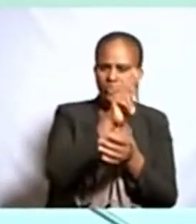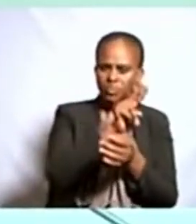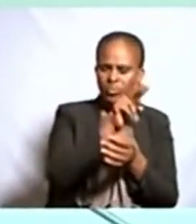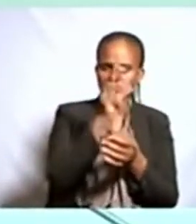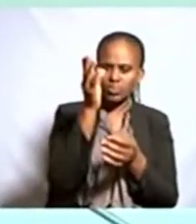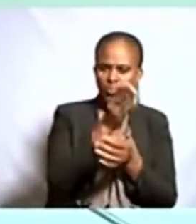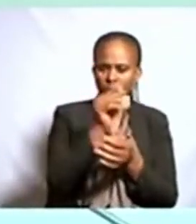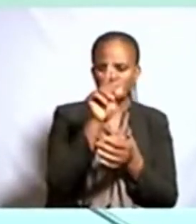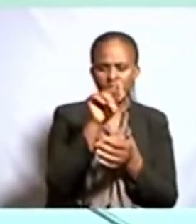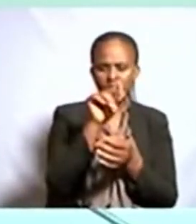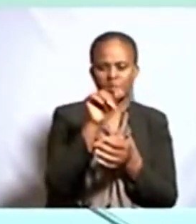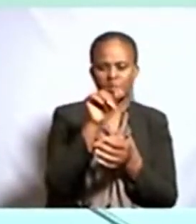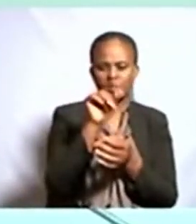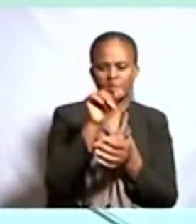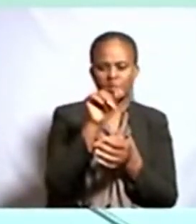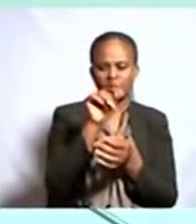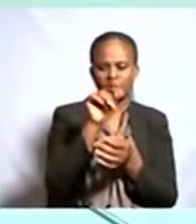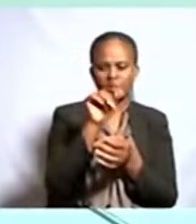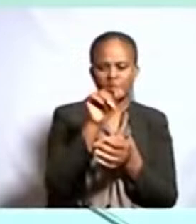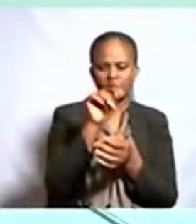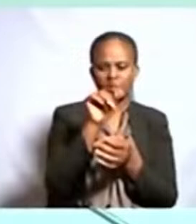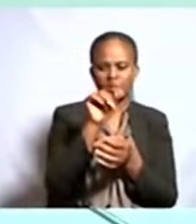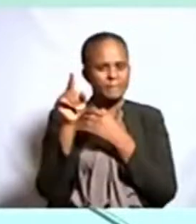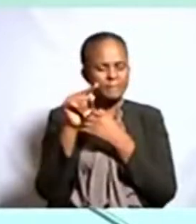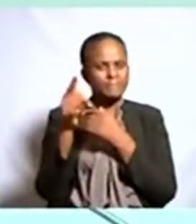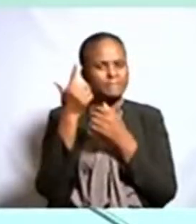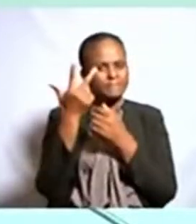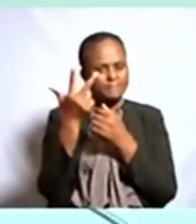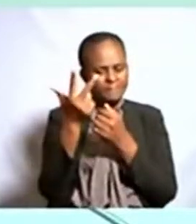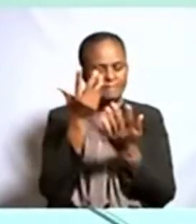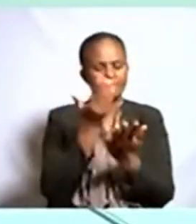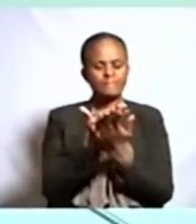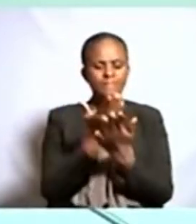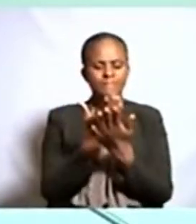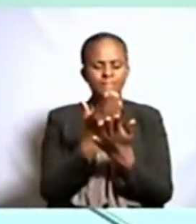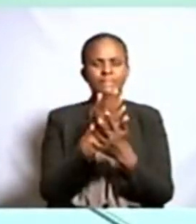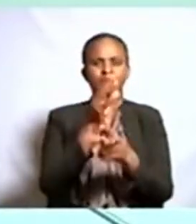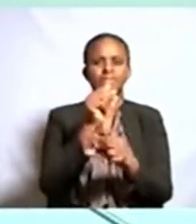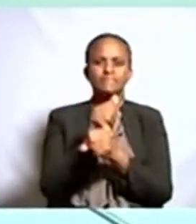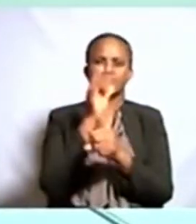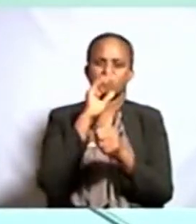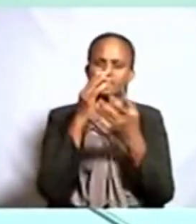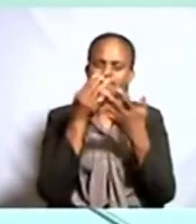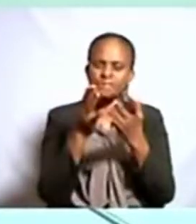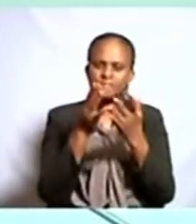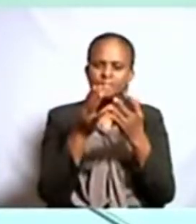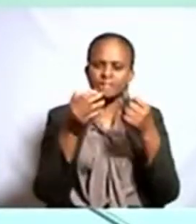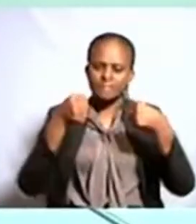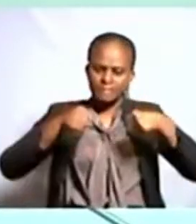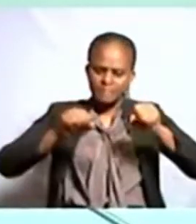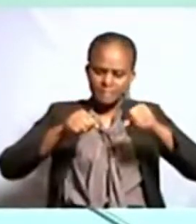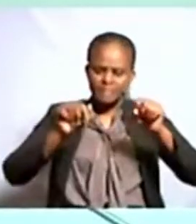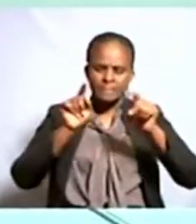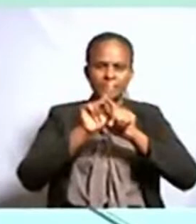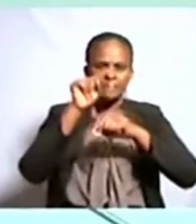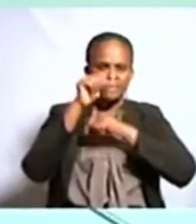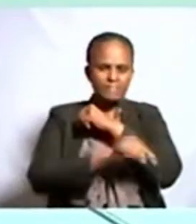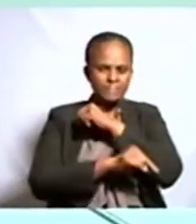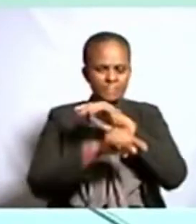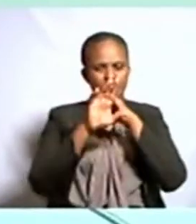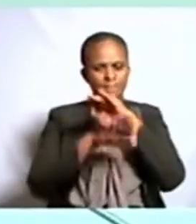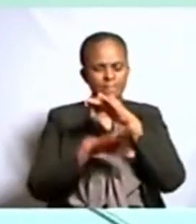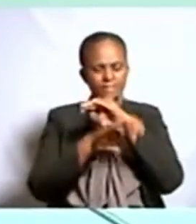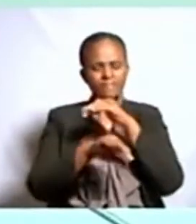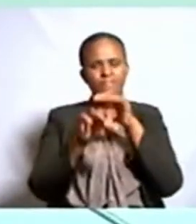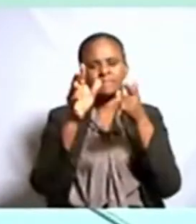WPPC/16/M2/2021 revealed that in April 2021, 3 bids were received for the supply of the tricycles as detailed below, see